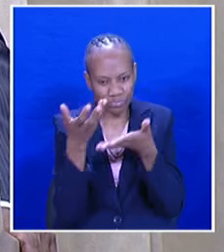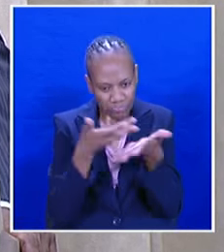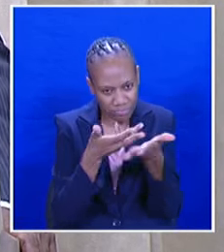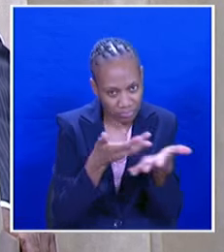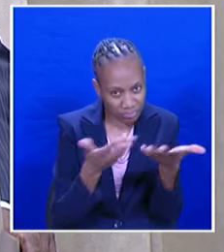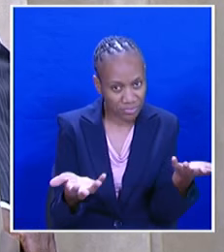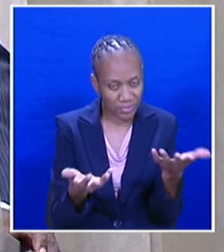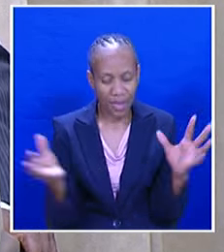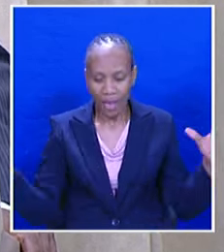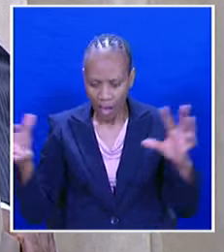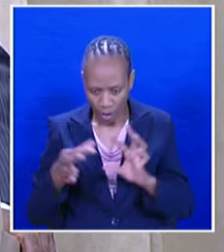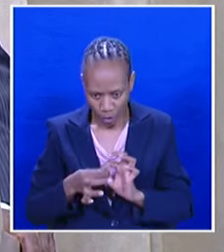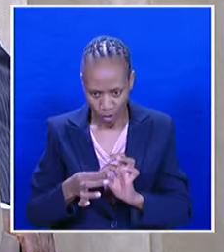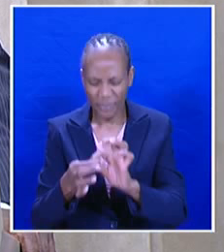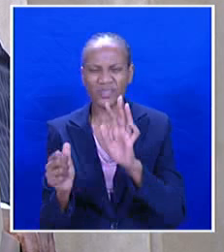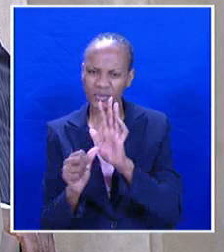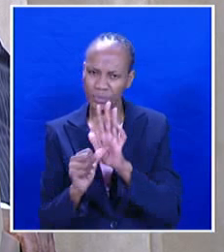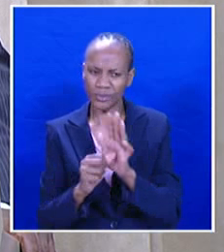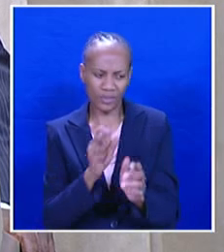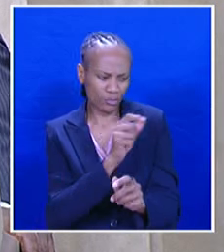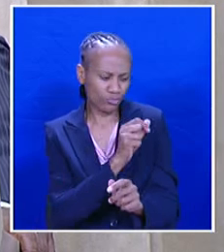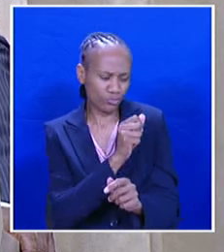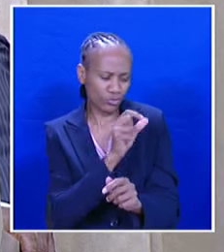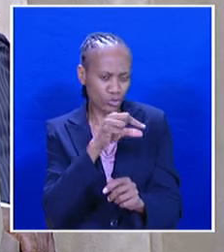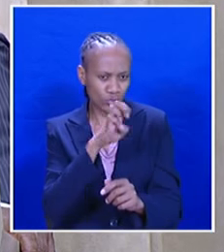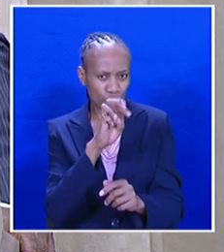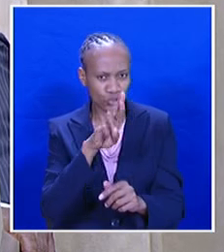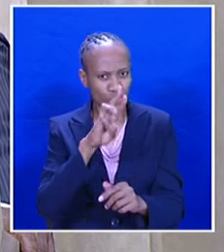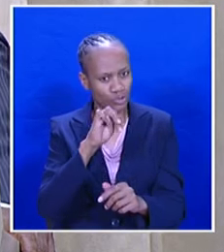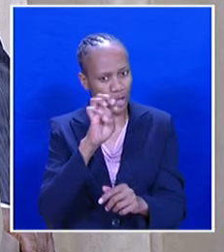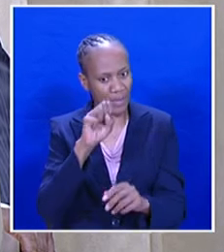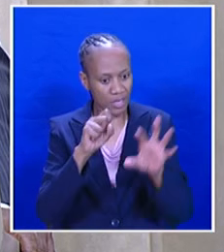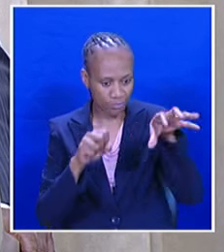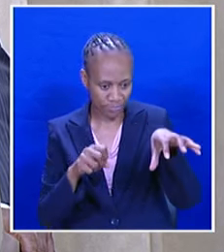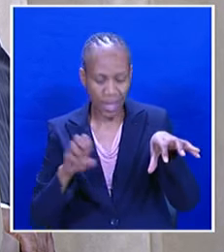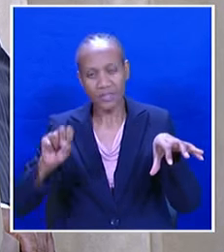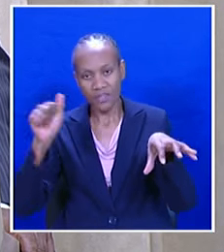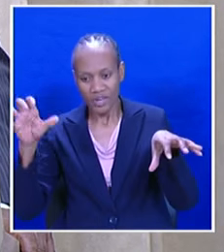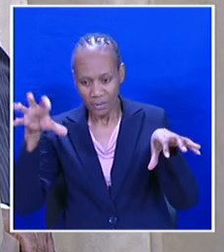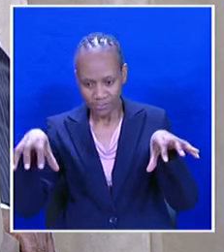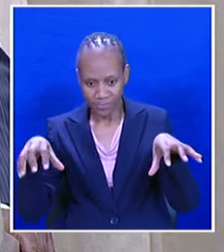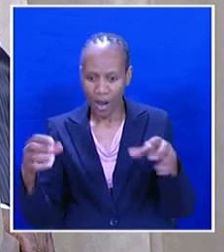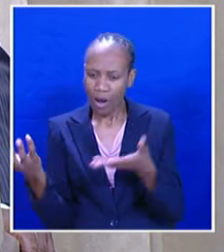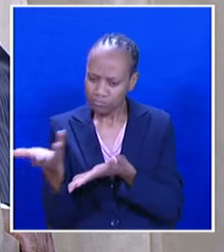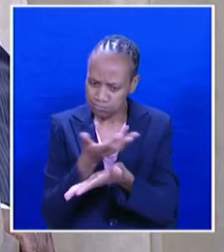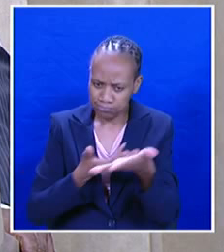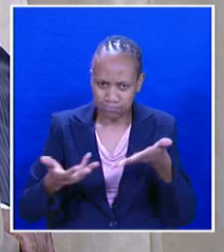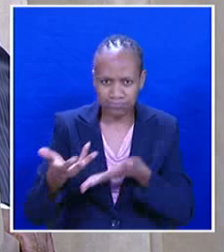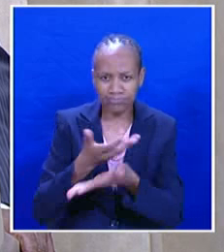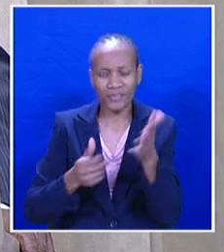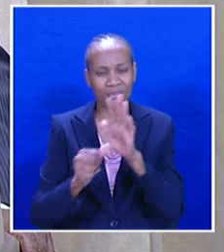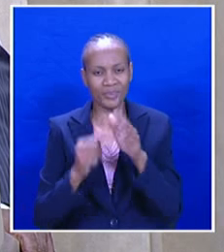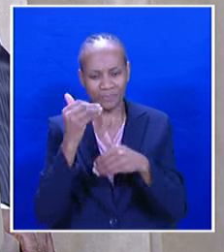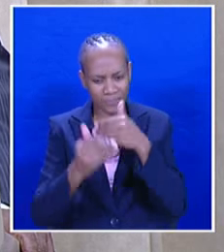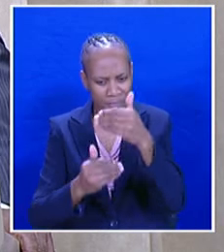South Africa and Germany is ongoing, and there will be continuous engagements between the two countries